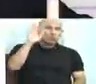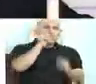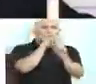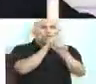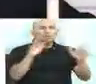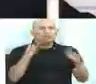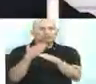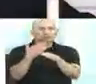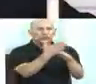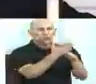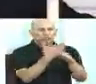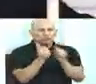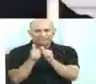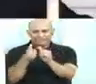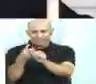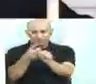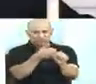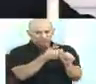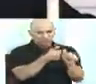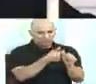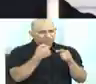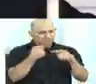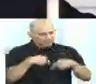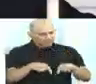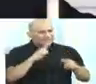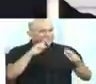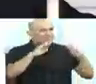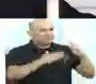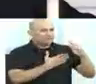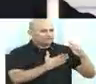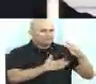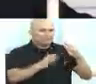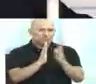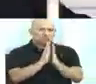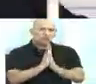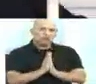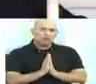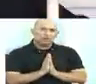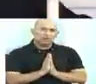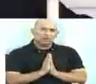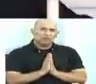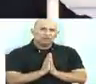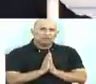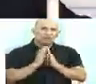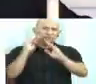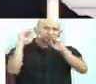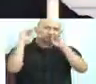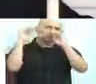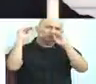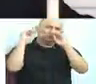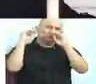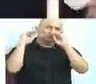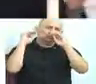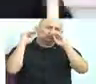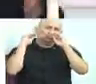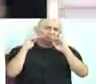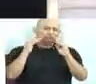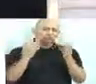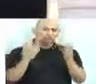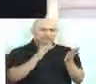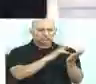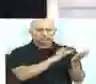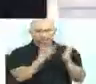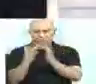be shared with each of us as we sing the prayer taught to us by Jesus.